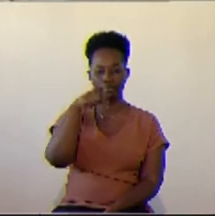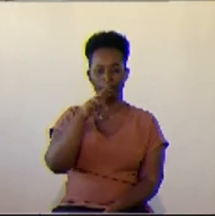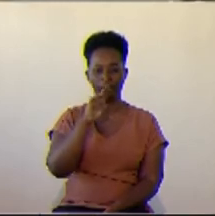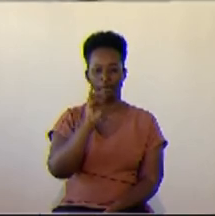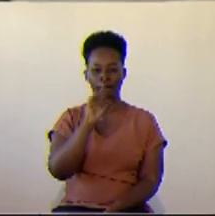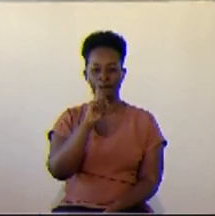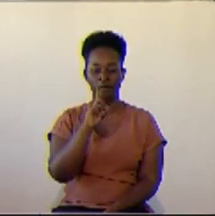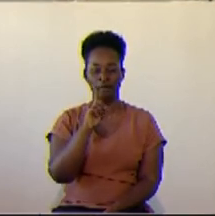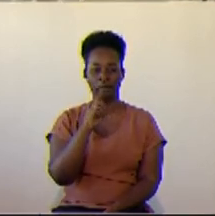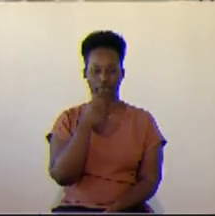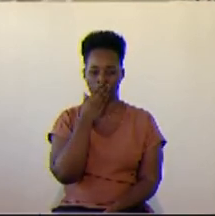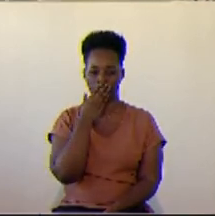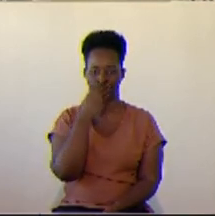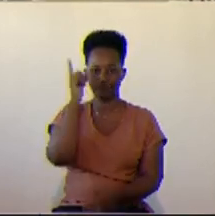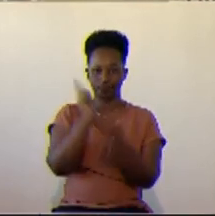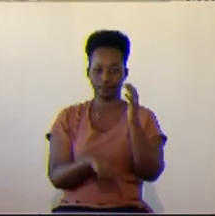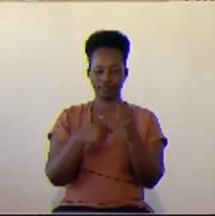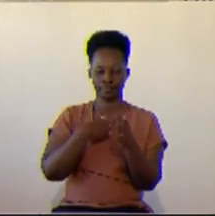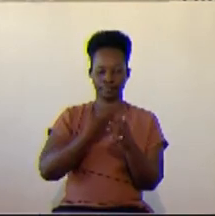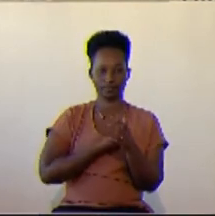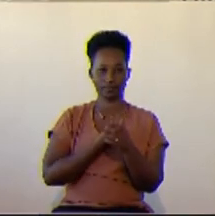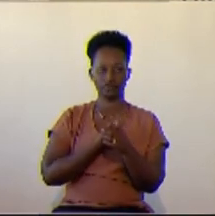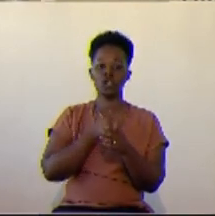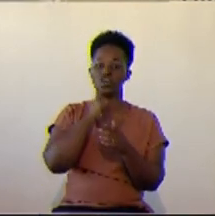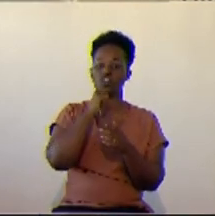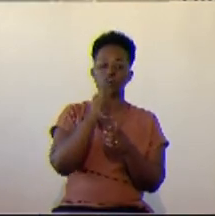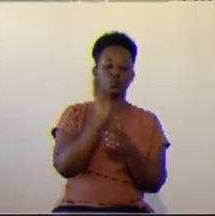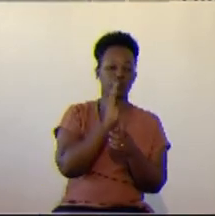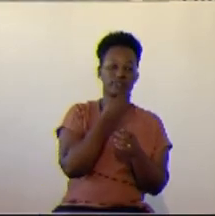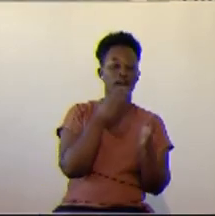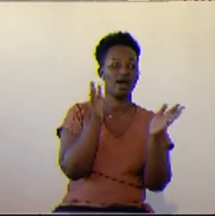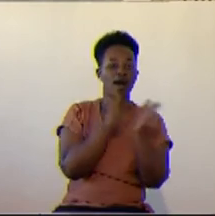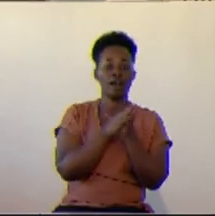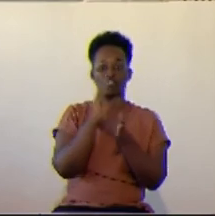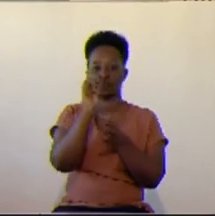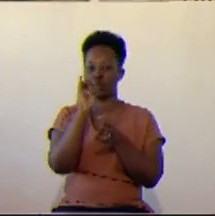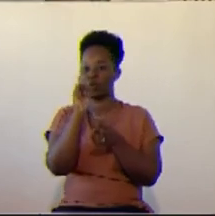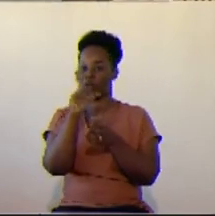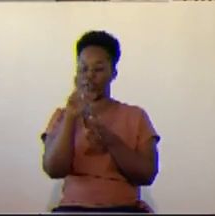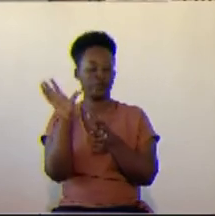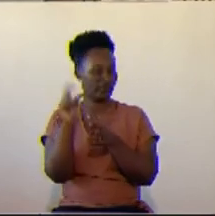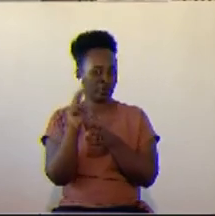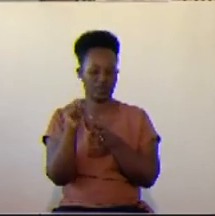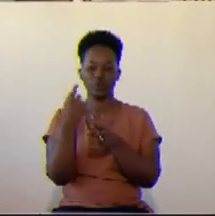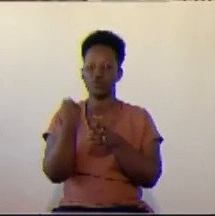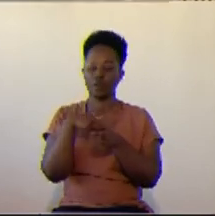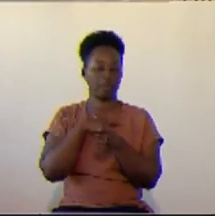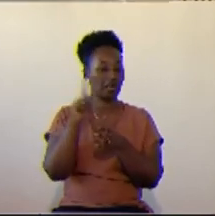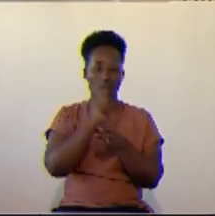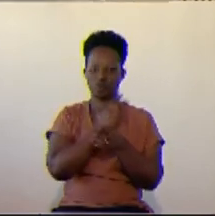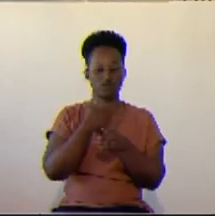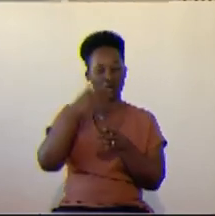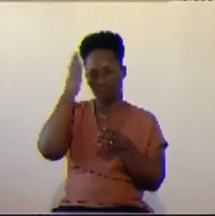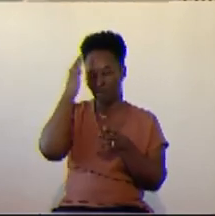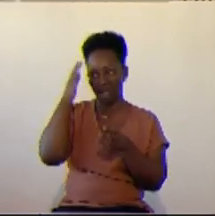here is not water and oil. I'm having two different liquids. We don't need to know what those liquids are. We